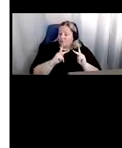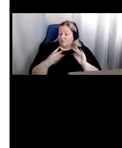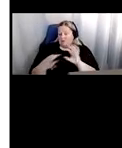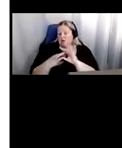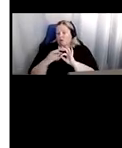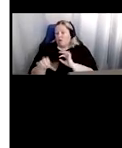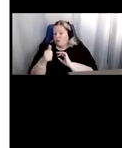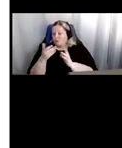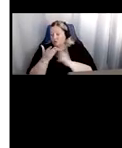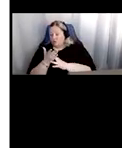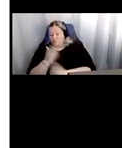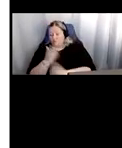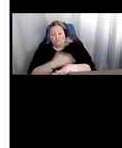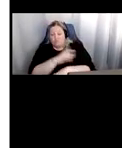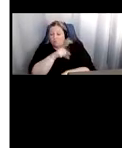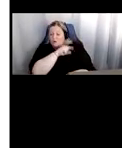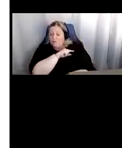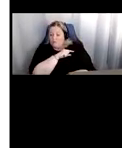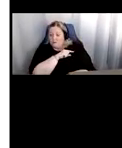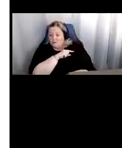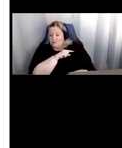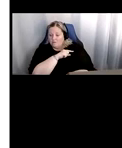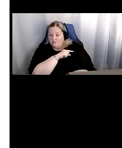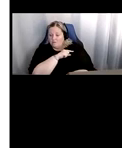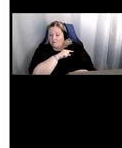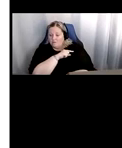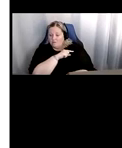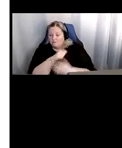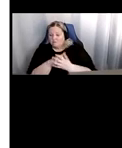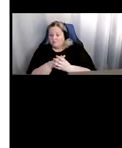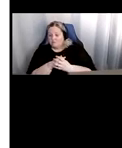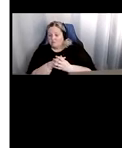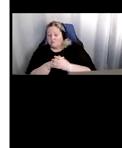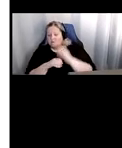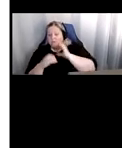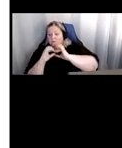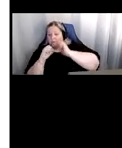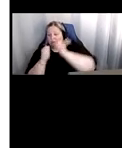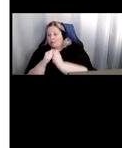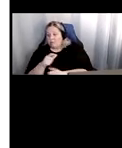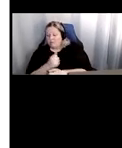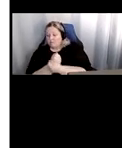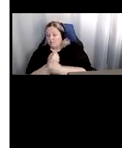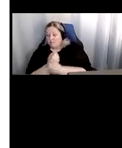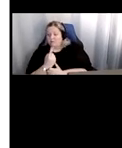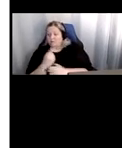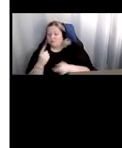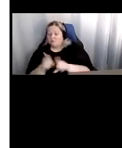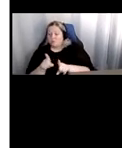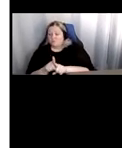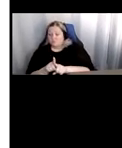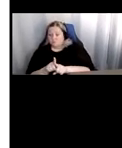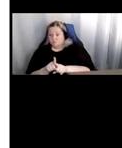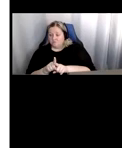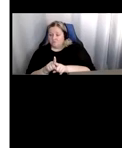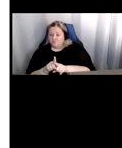improve their quality of life is to be able to communicate with their loved ones and also do some recreational